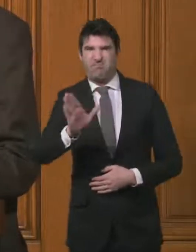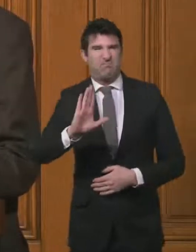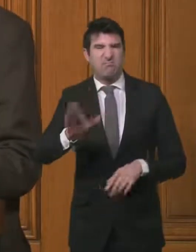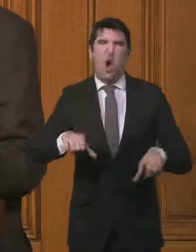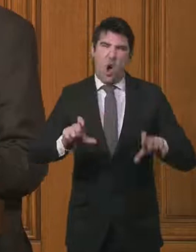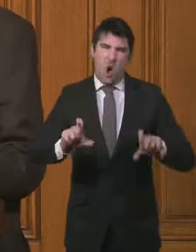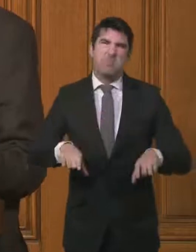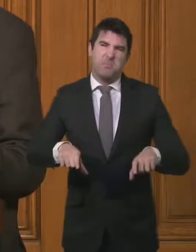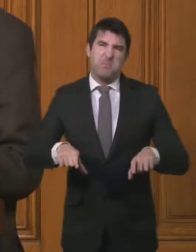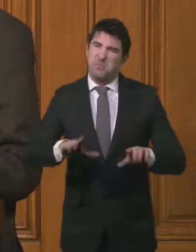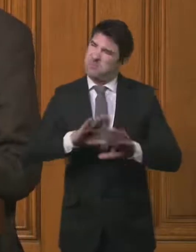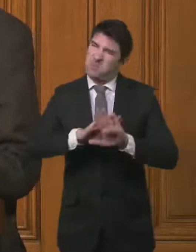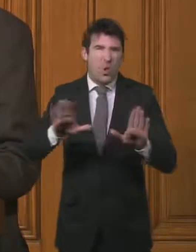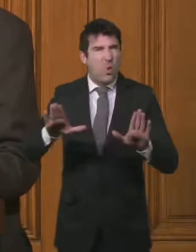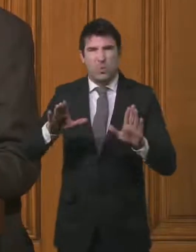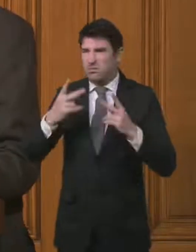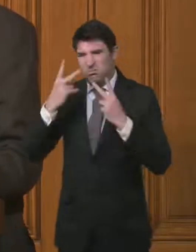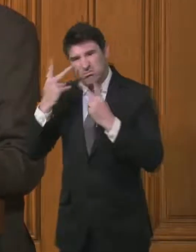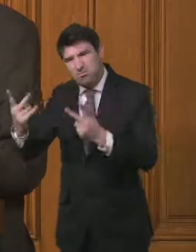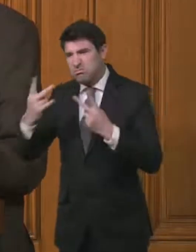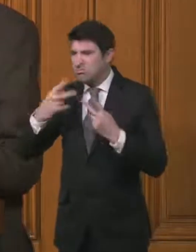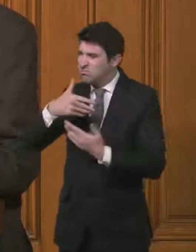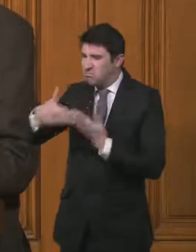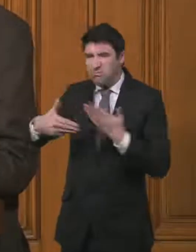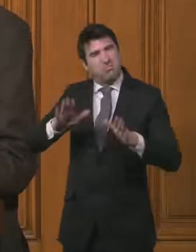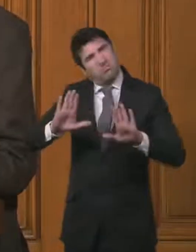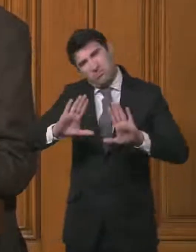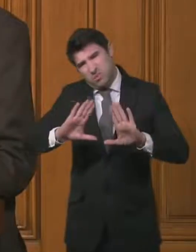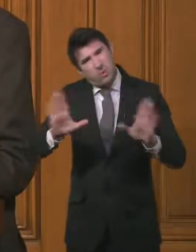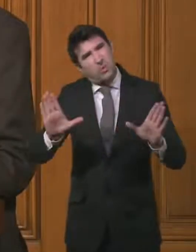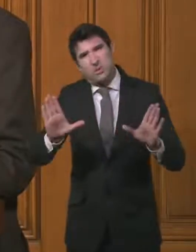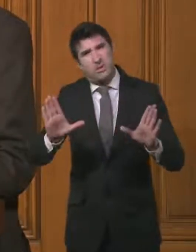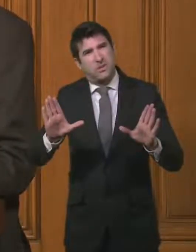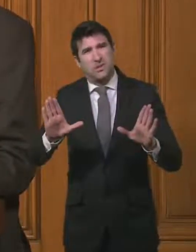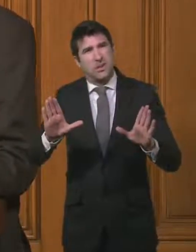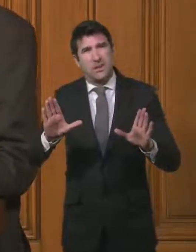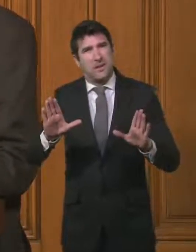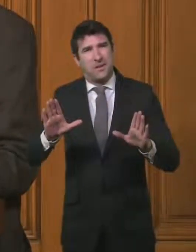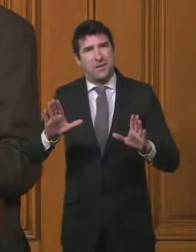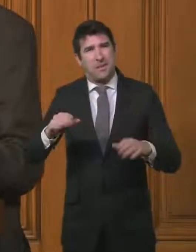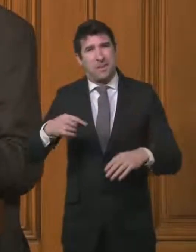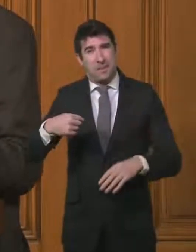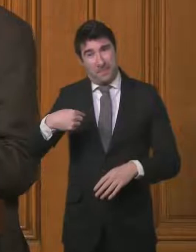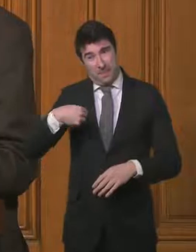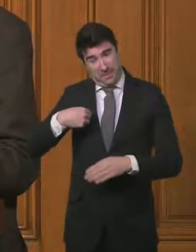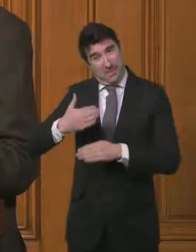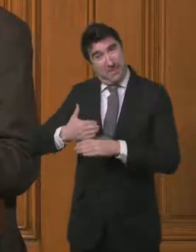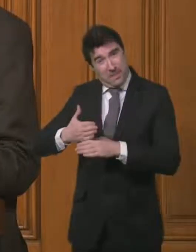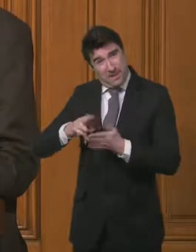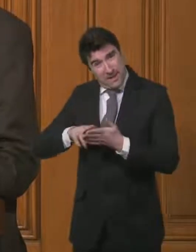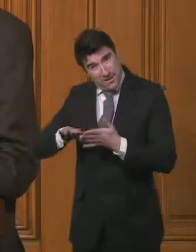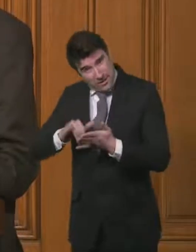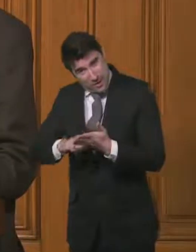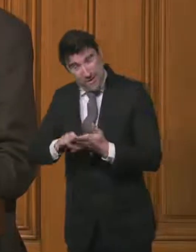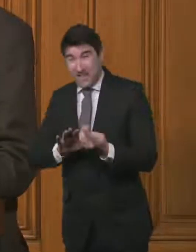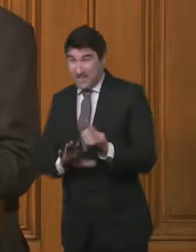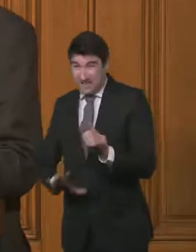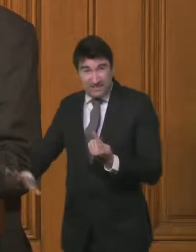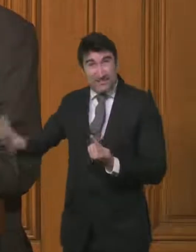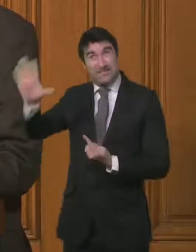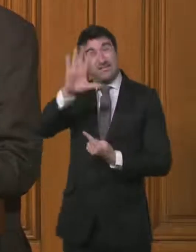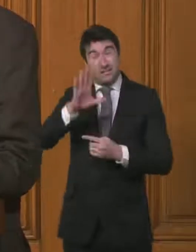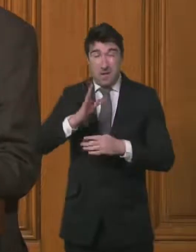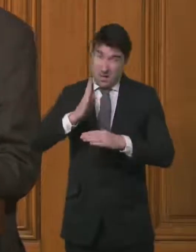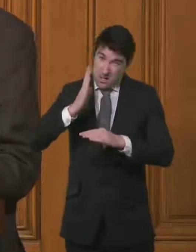down the country, continue to work hard with record No, they'll numbers of just borrow patients money with for that. COVID, and of course, keeping vital services such